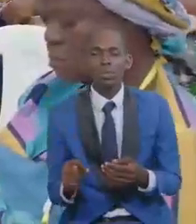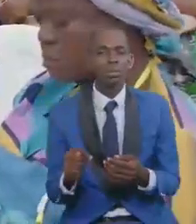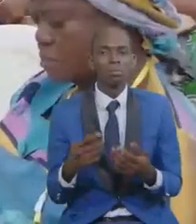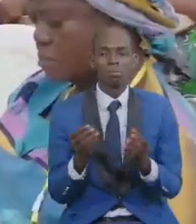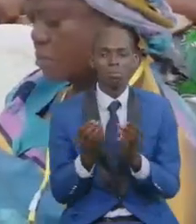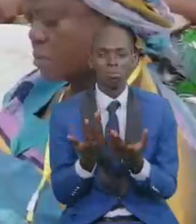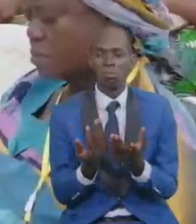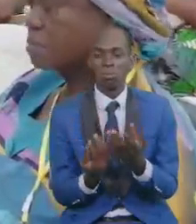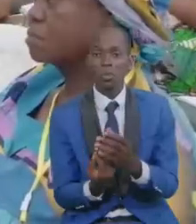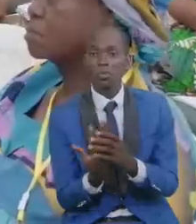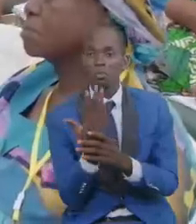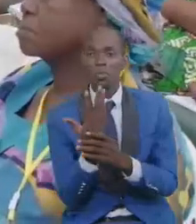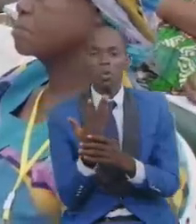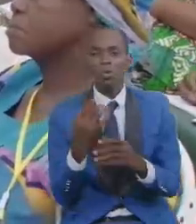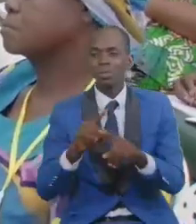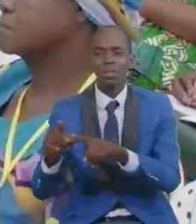of depravity.